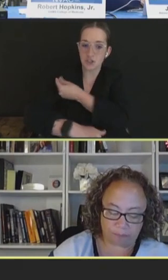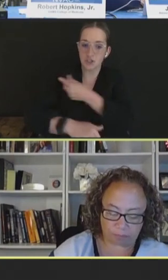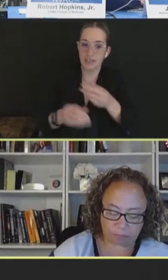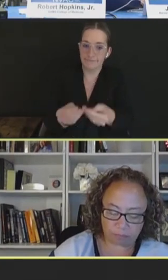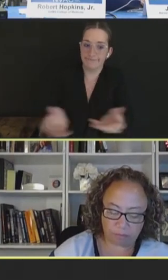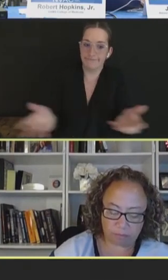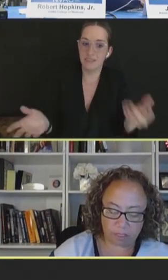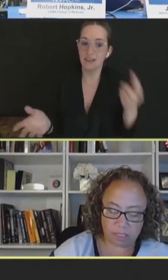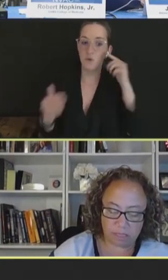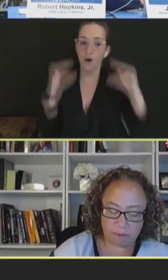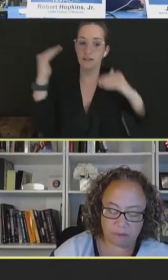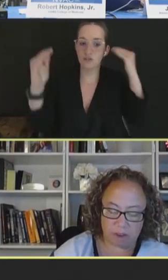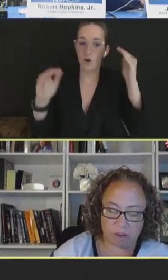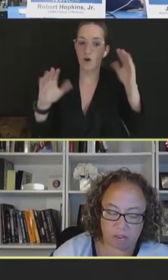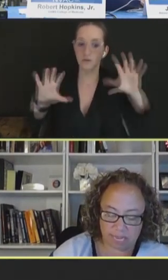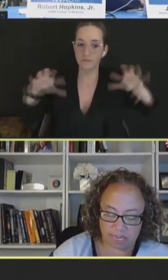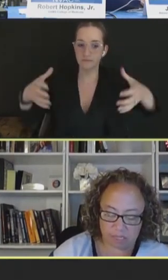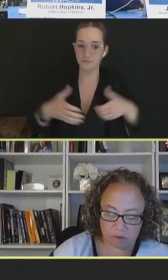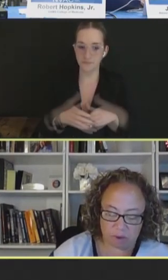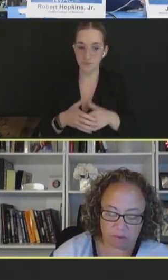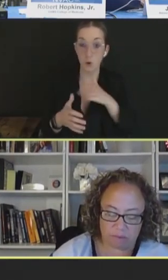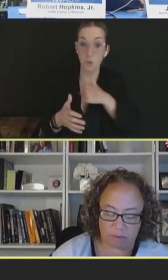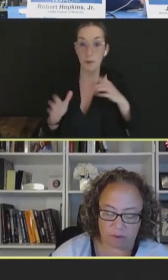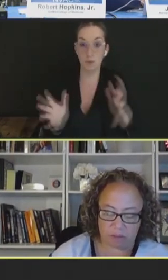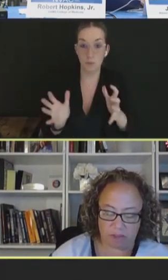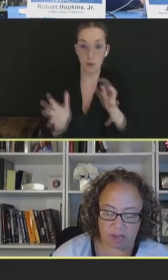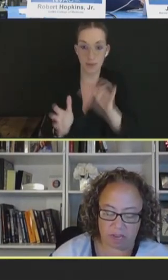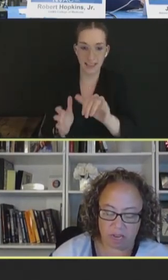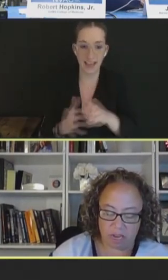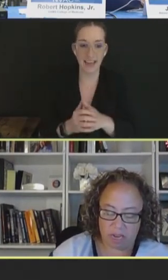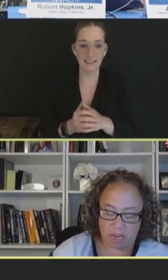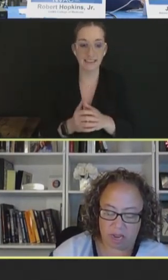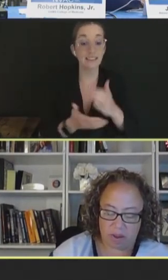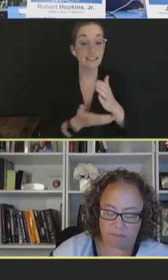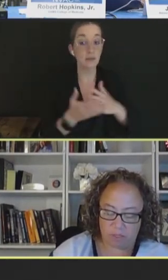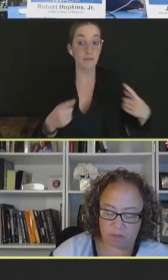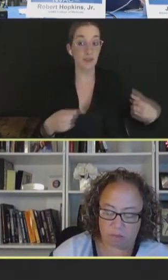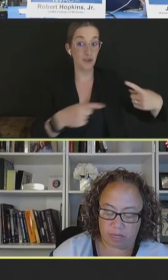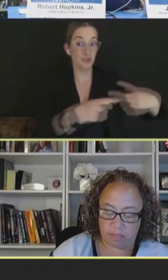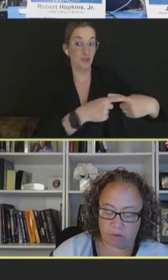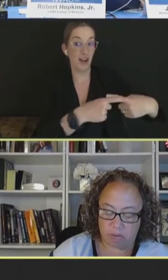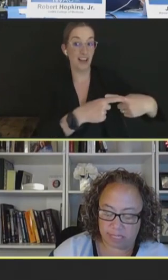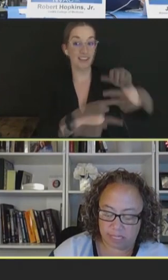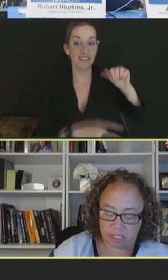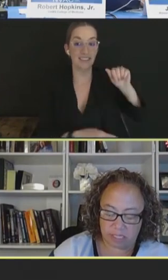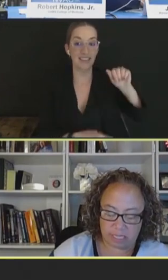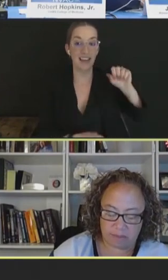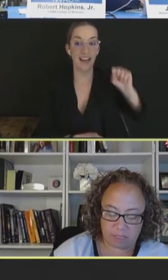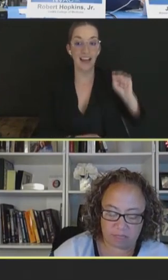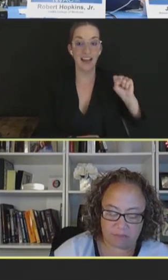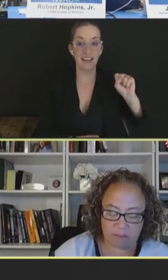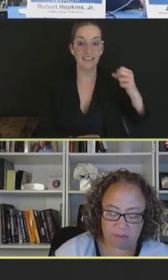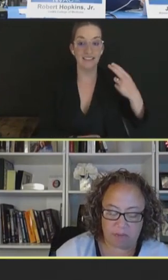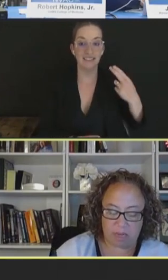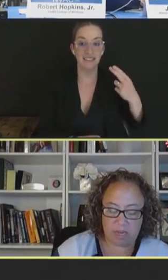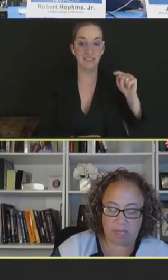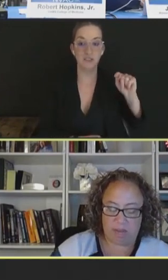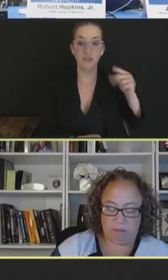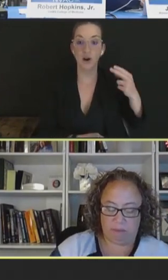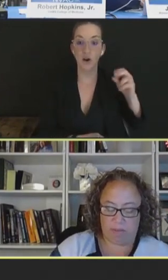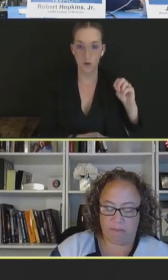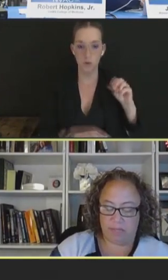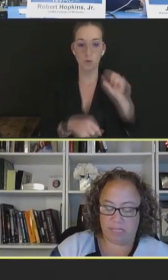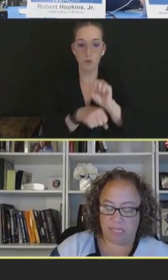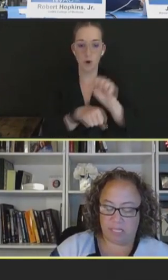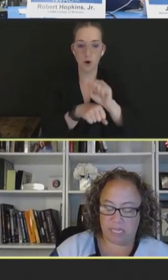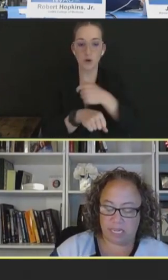well. Some of our cross-ASTA work, we've been working on supporting some cross-sector teams in developing and